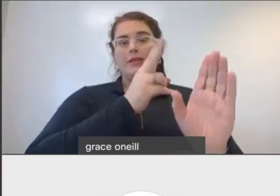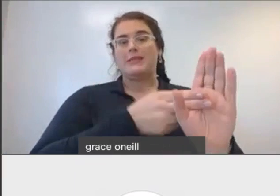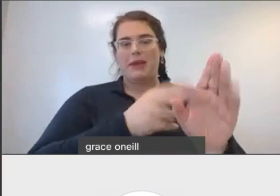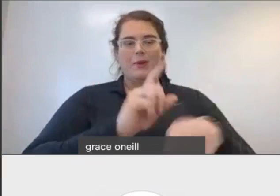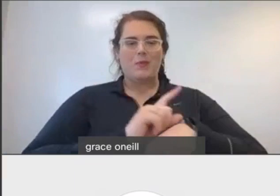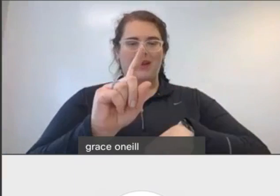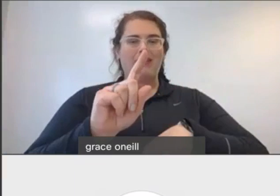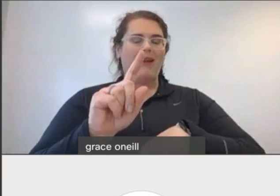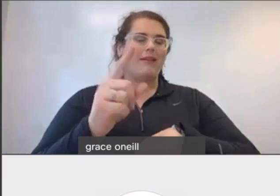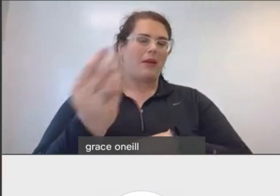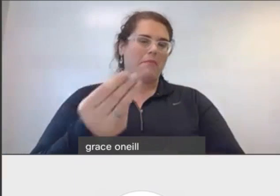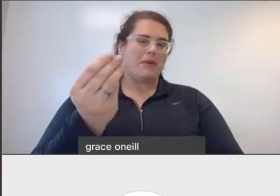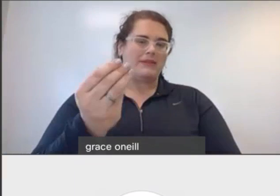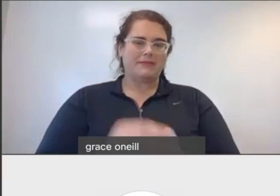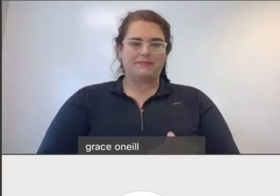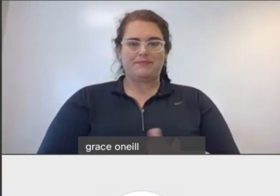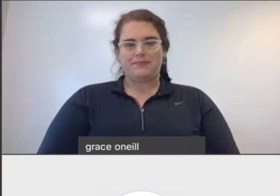o'clock.